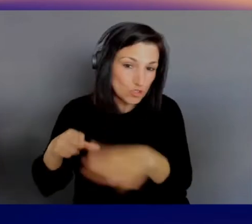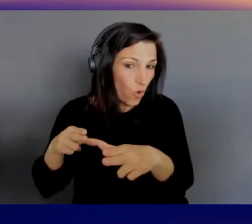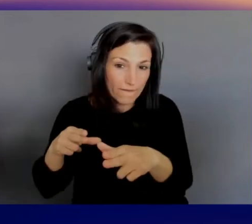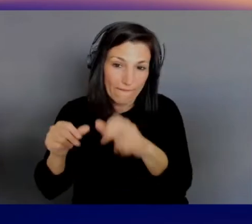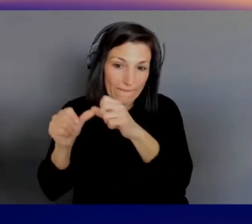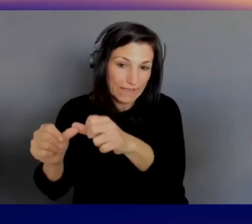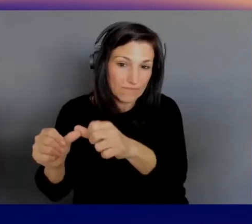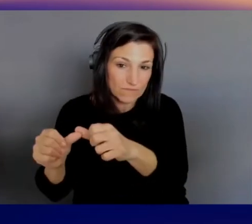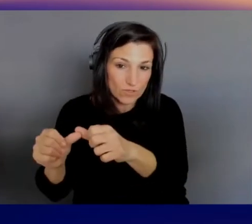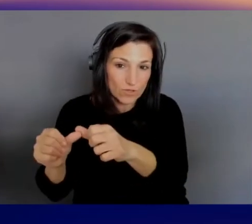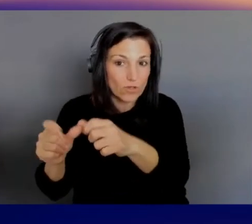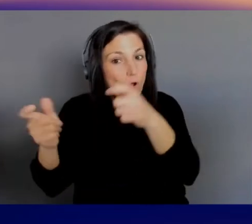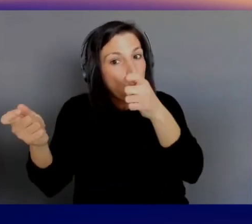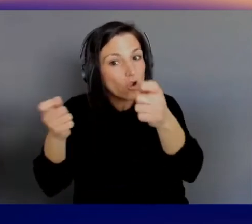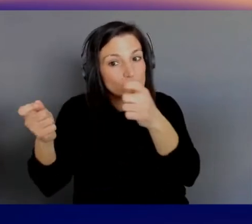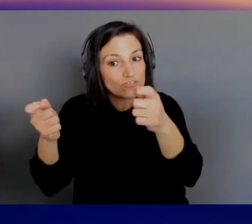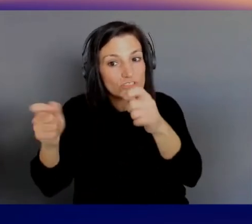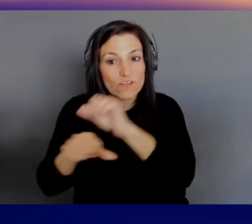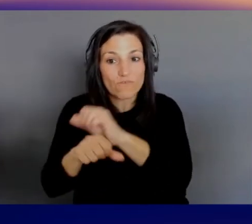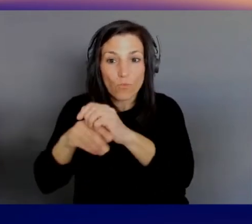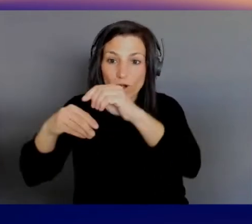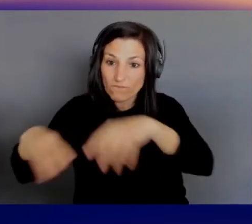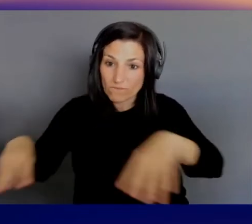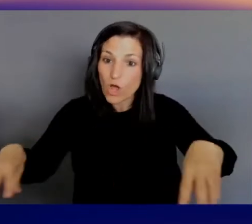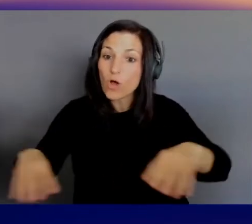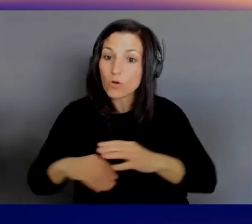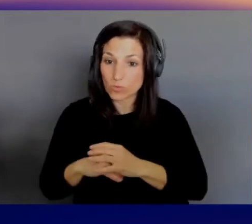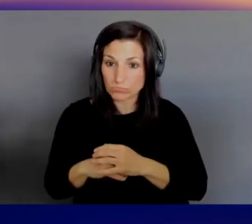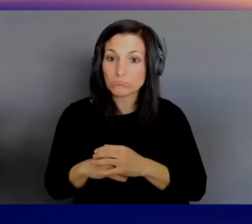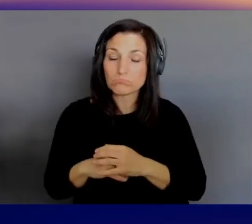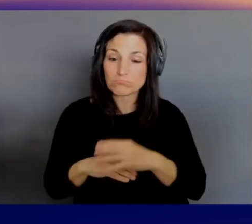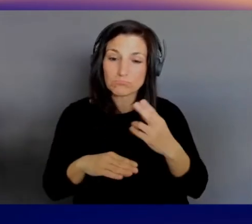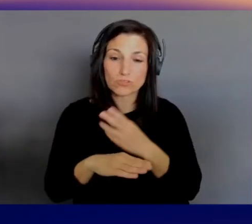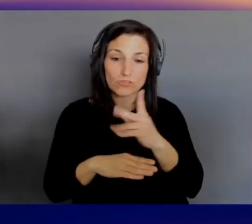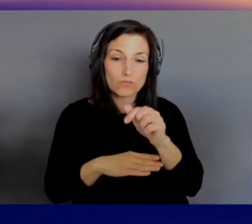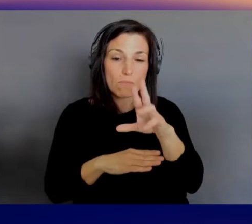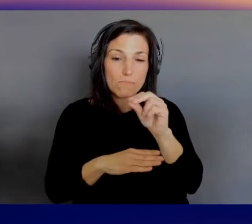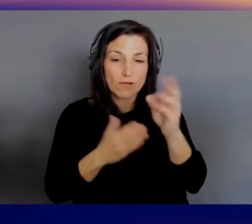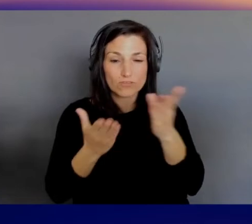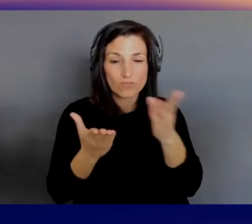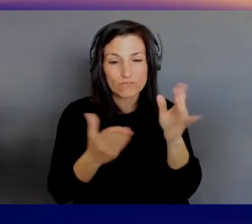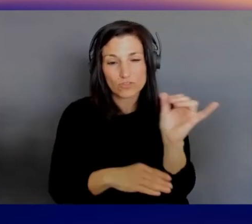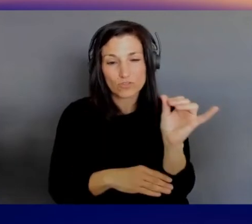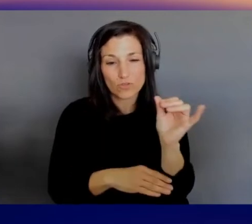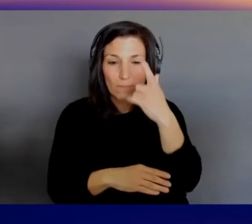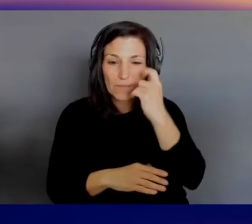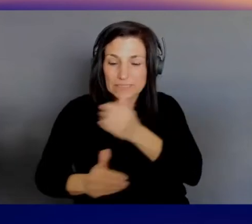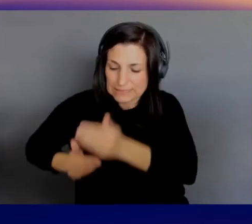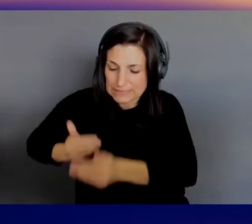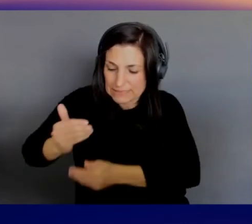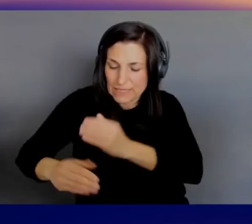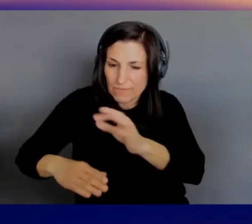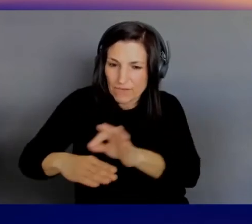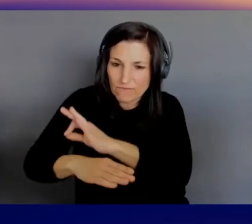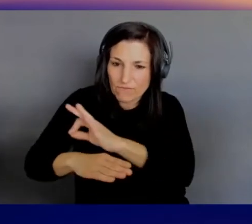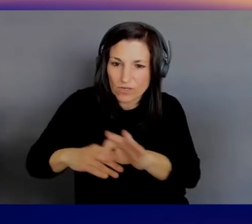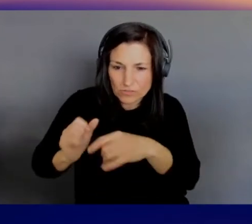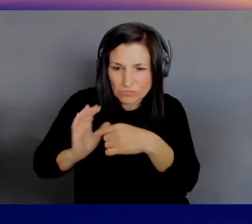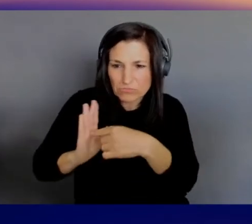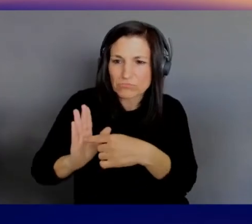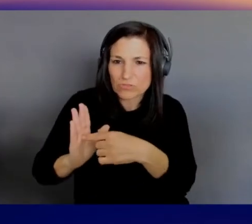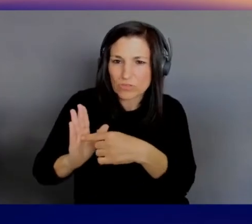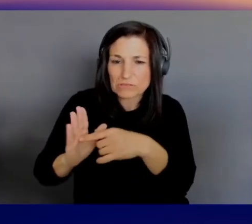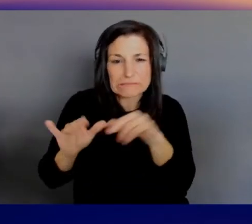orchestration of workflow, step functions, you can use microservices as well because step functions express sync workflow integrates